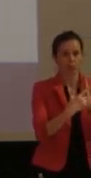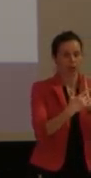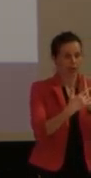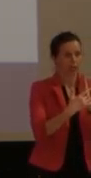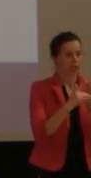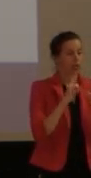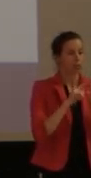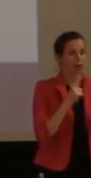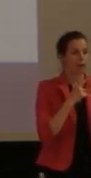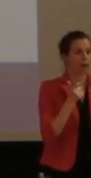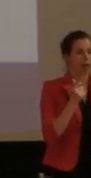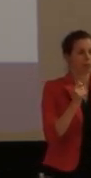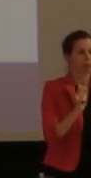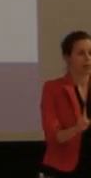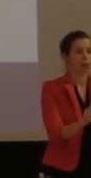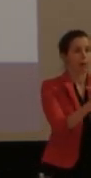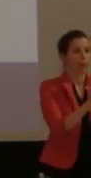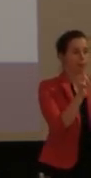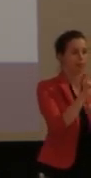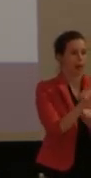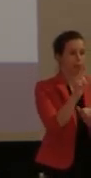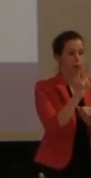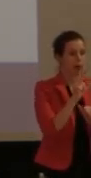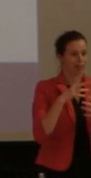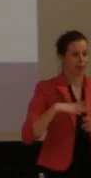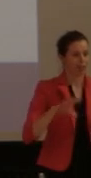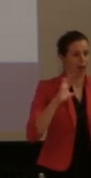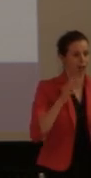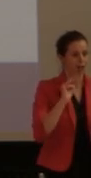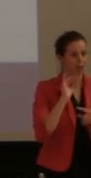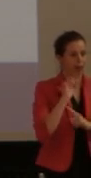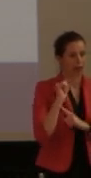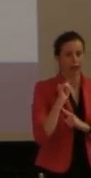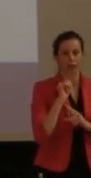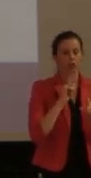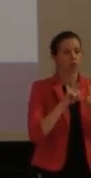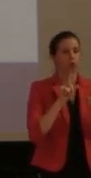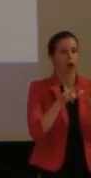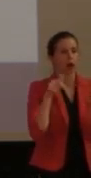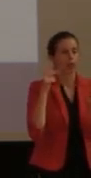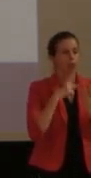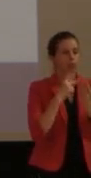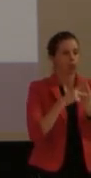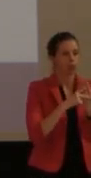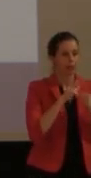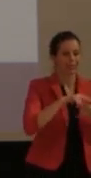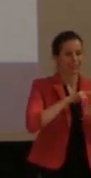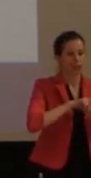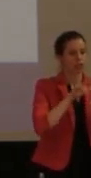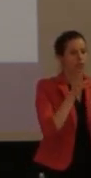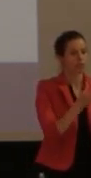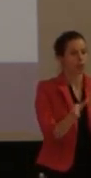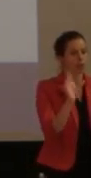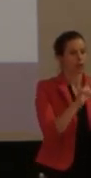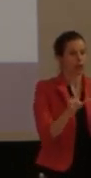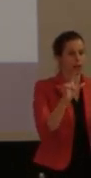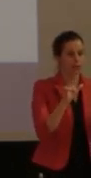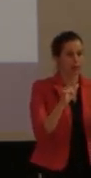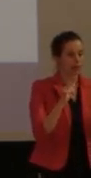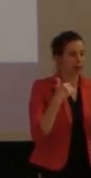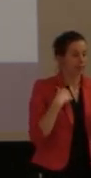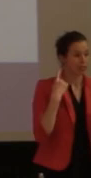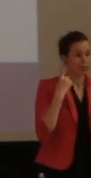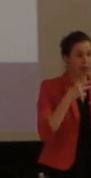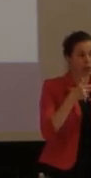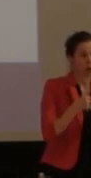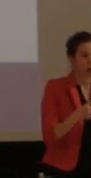from pop-up libraries and laundromats to enhancing existing programs, like the Nashville Public Library has something called Be Well at NPL.